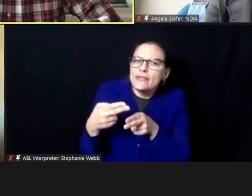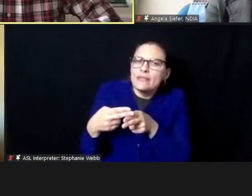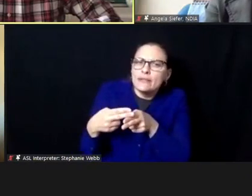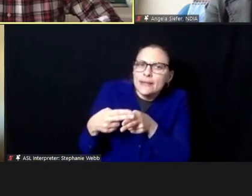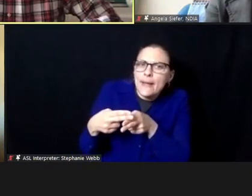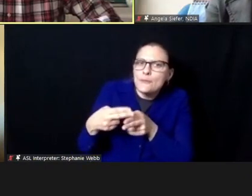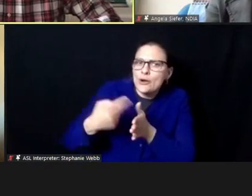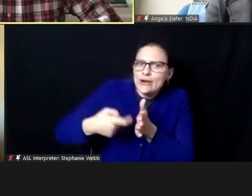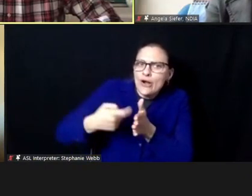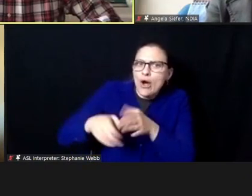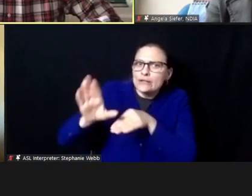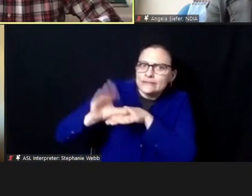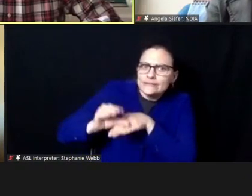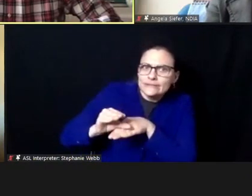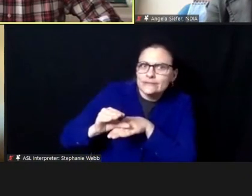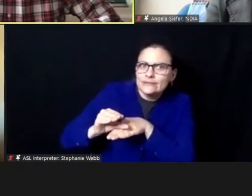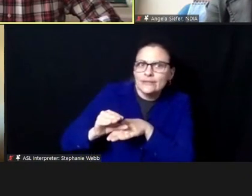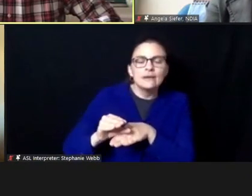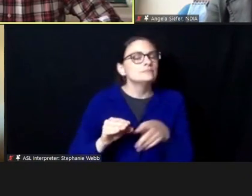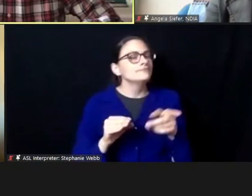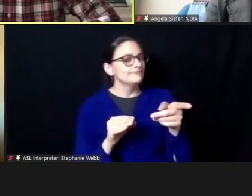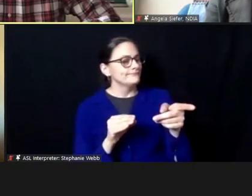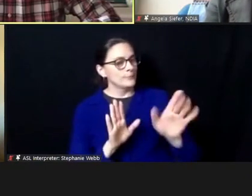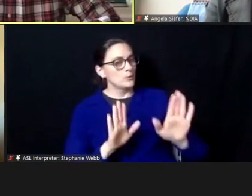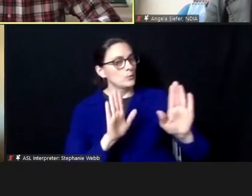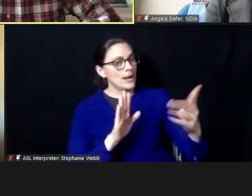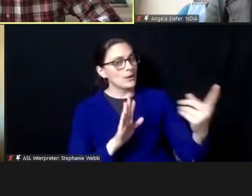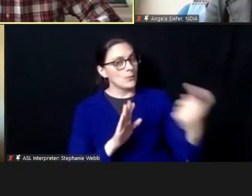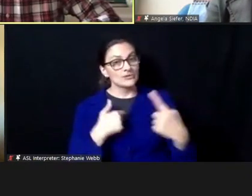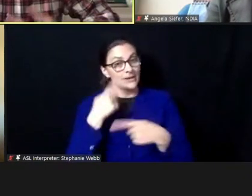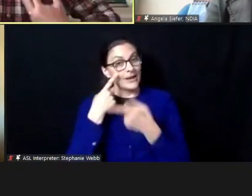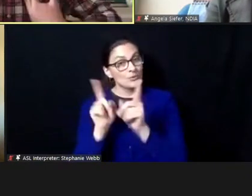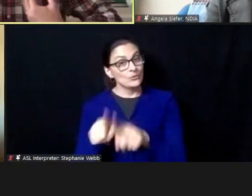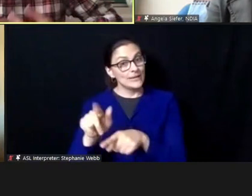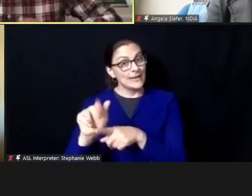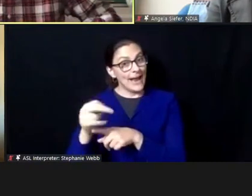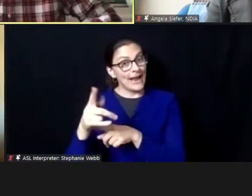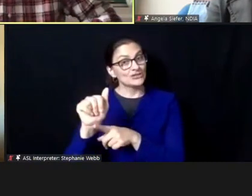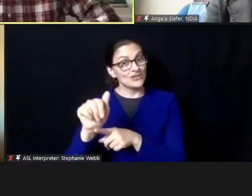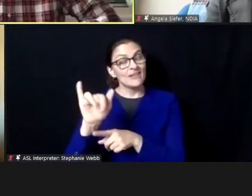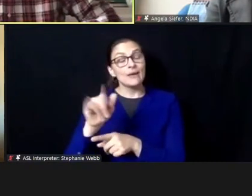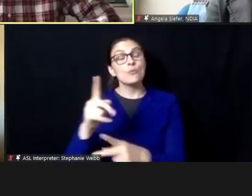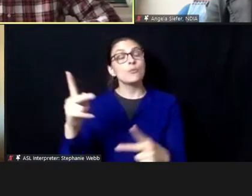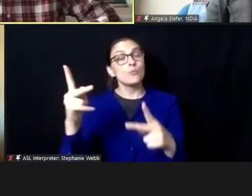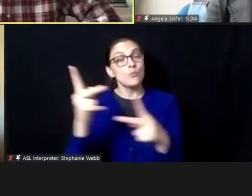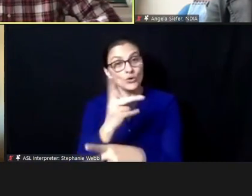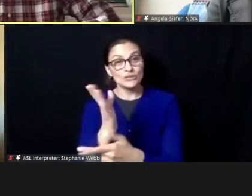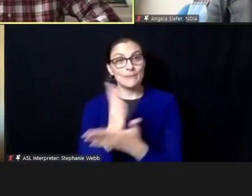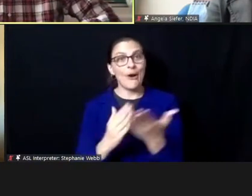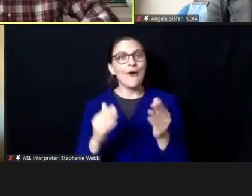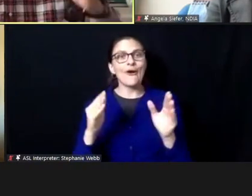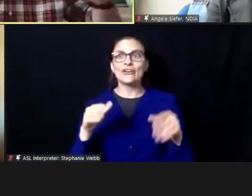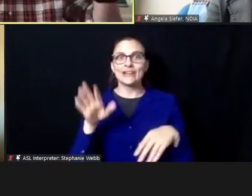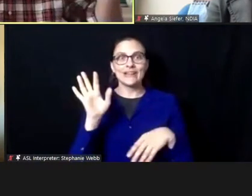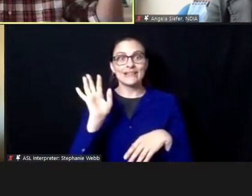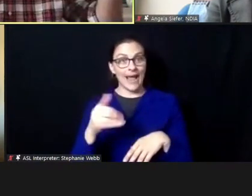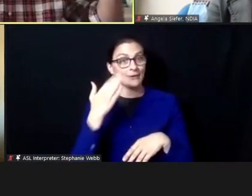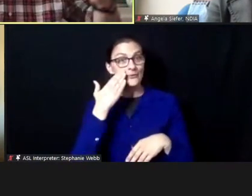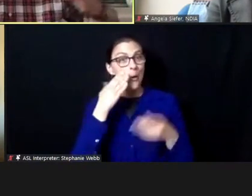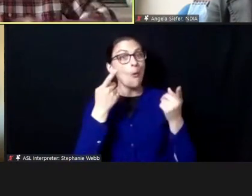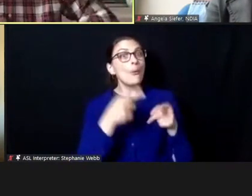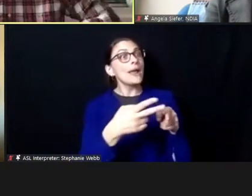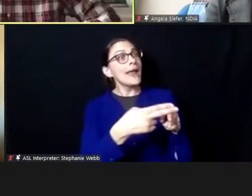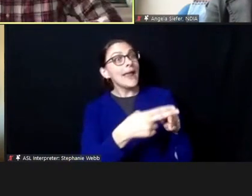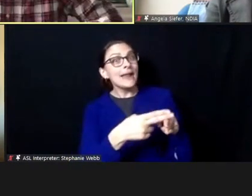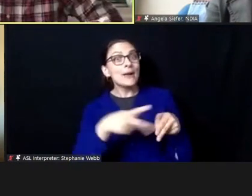that this is what bedevils consumers the most, and the sticker shock. I just went through it myself when your promotion's up. It's like, holy cow, I'm now paying